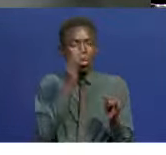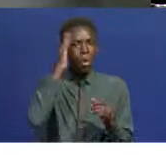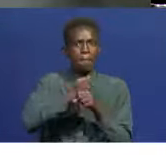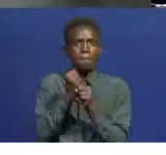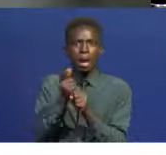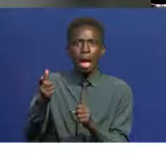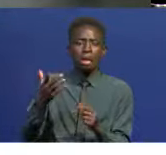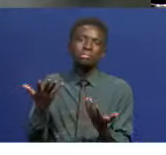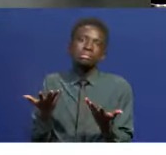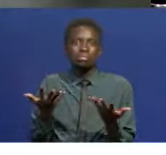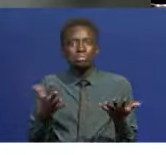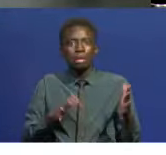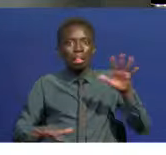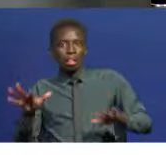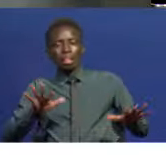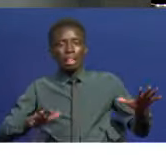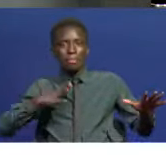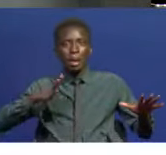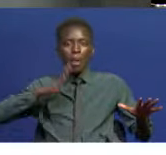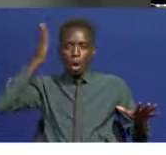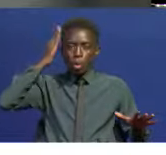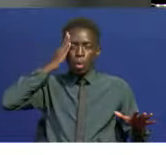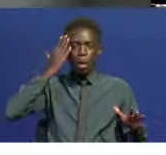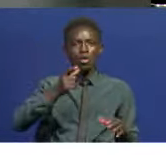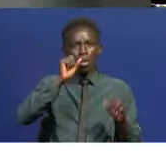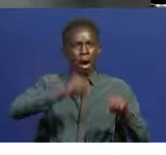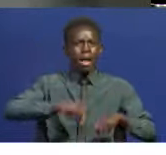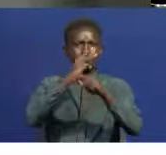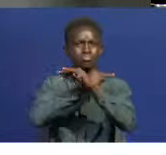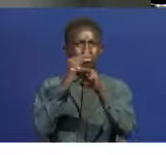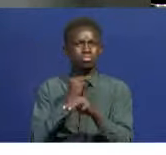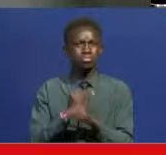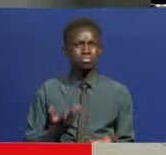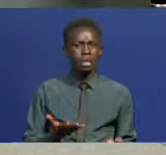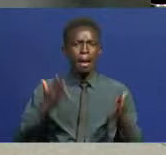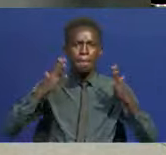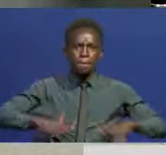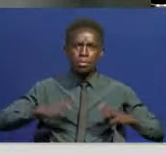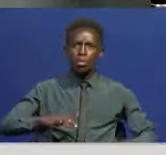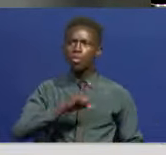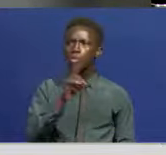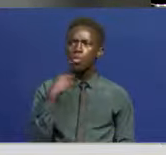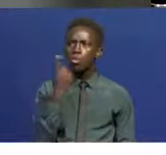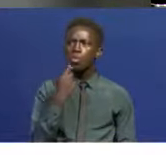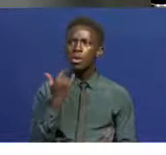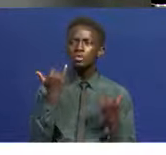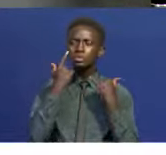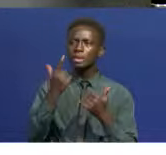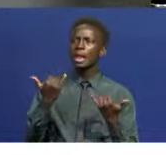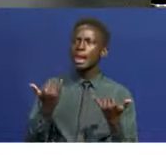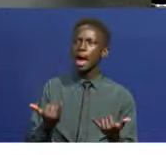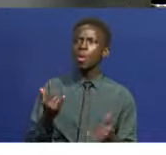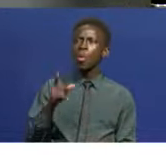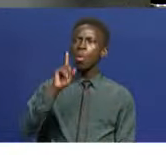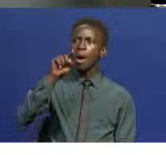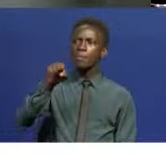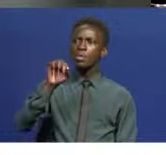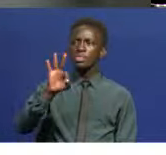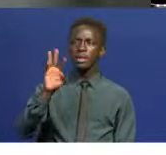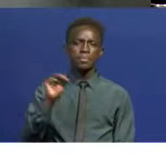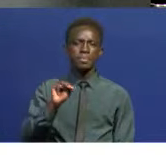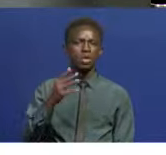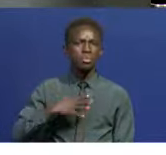know, you can do mathematics. You can do mathematics. People, we are around 1.3 million.